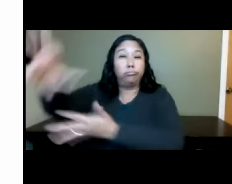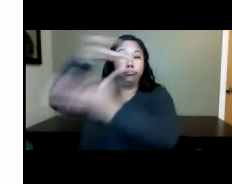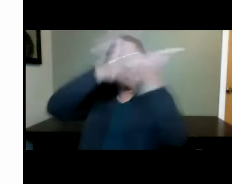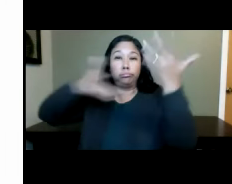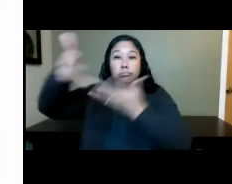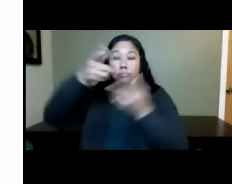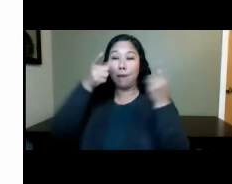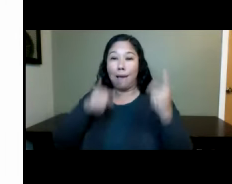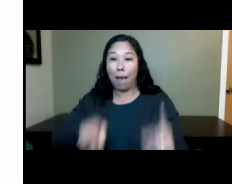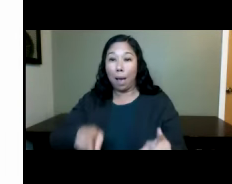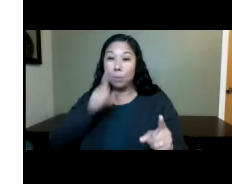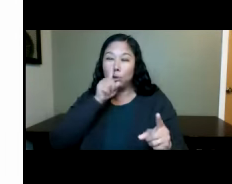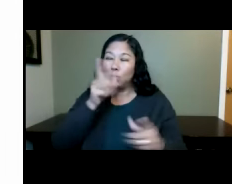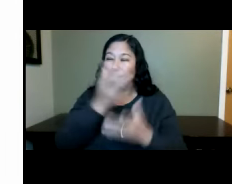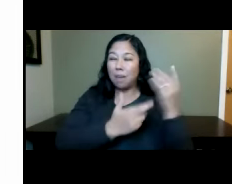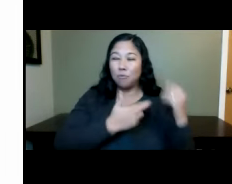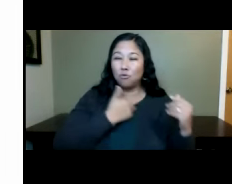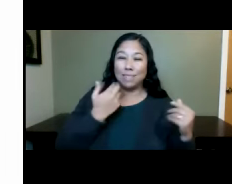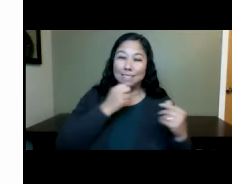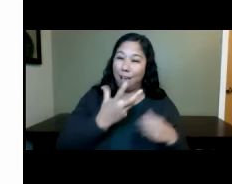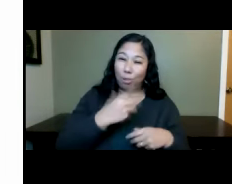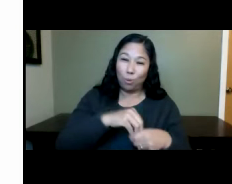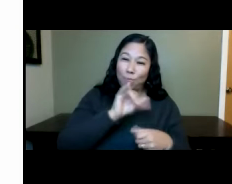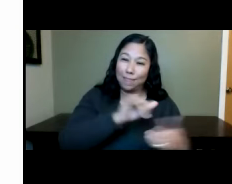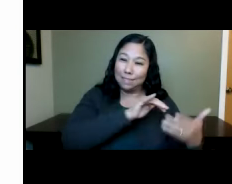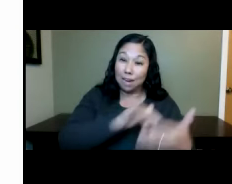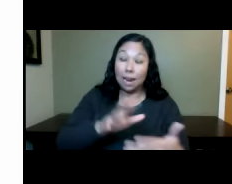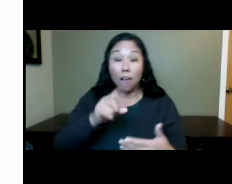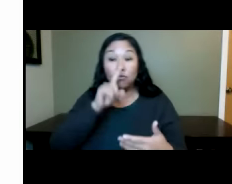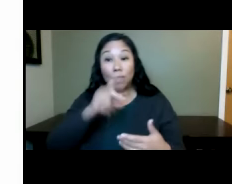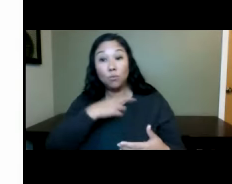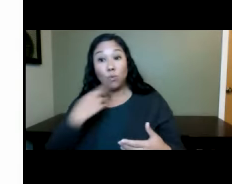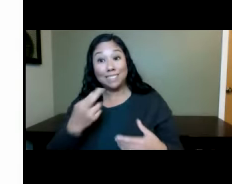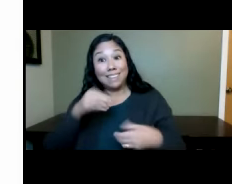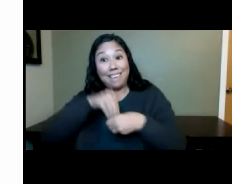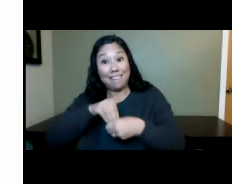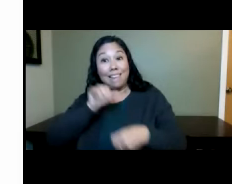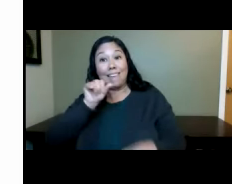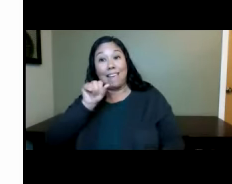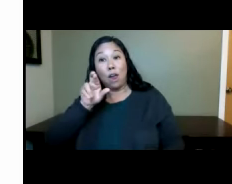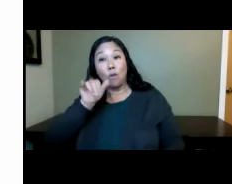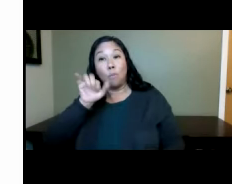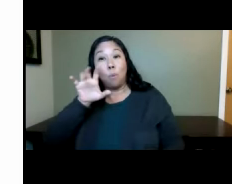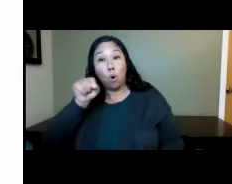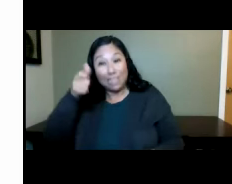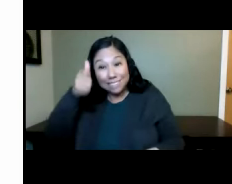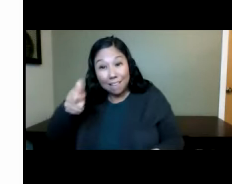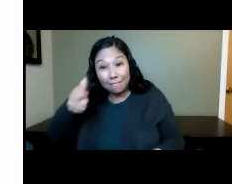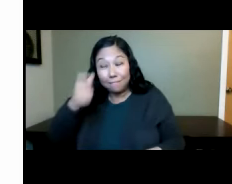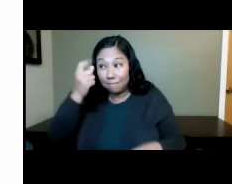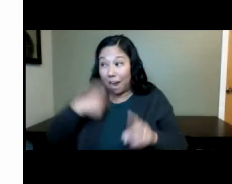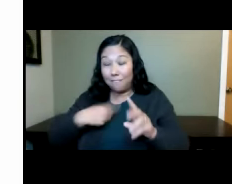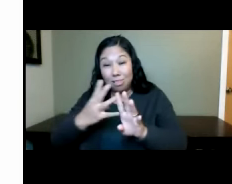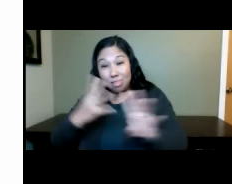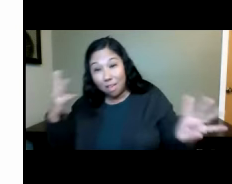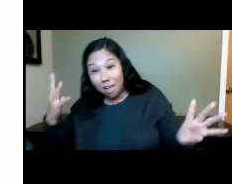that aren't really accounted for in those studies, and there's also the risk of being in the airport itself. That there are long lines, there's security, so there's a lot of times